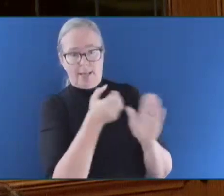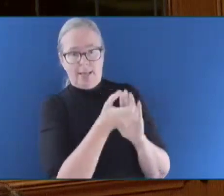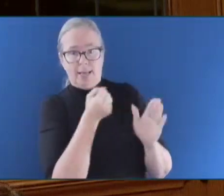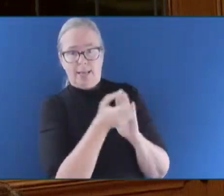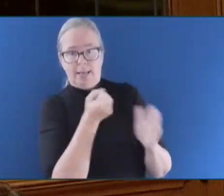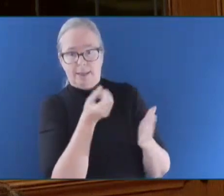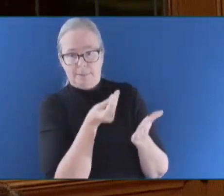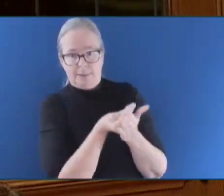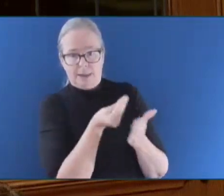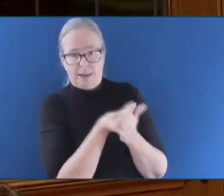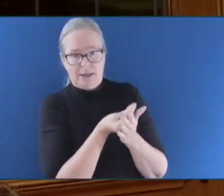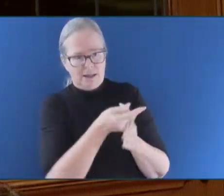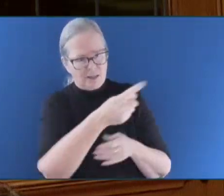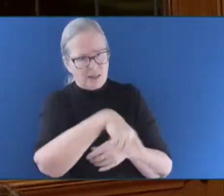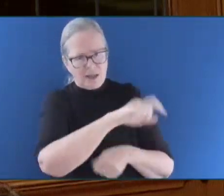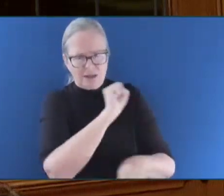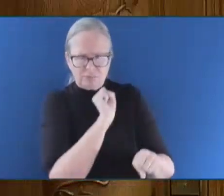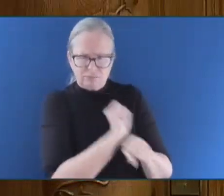in Surrey?